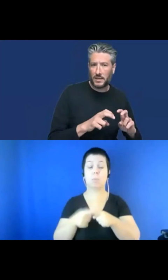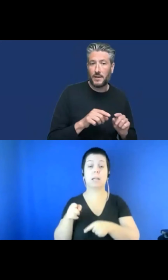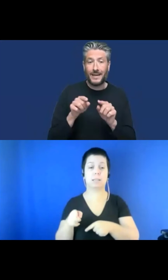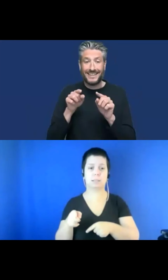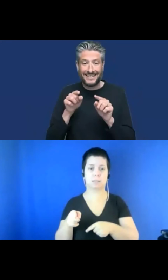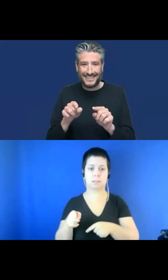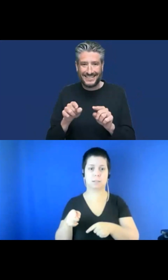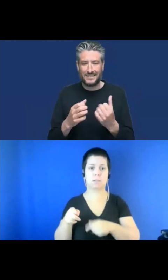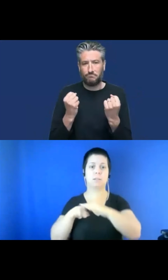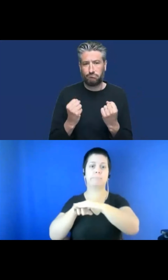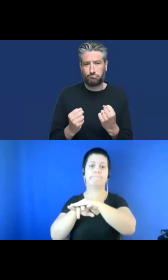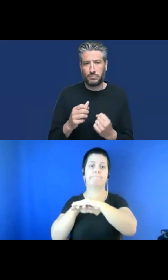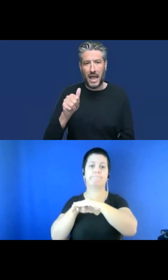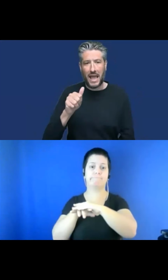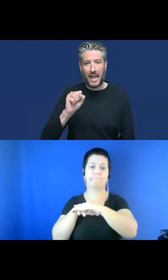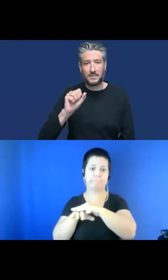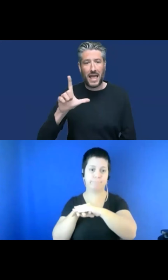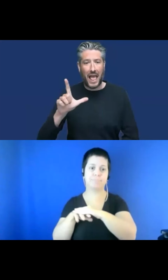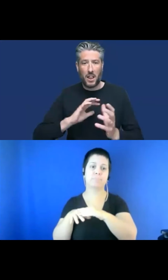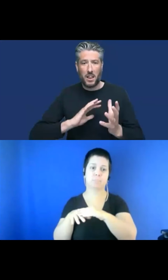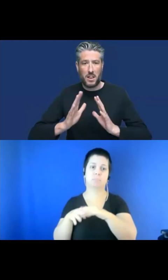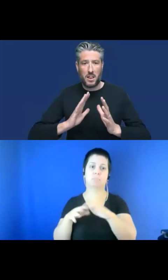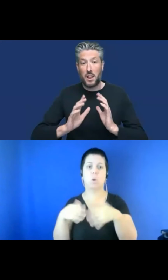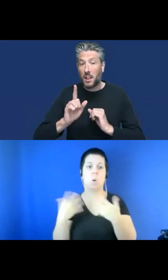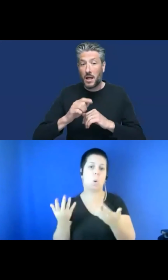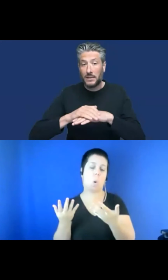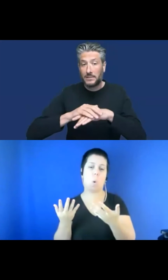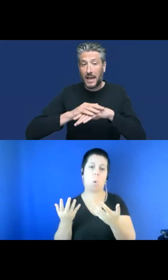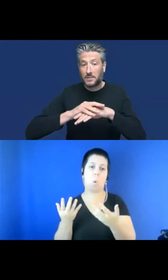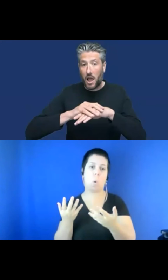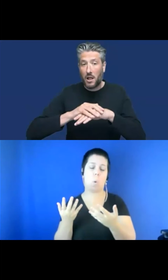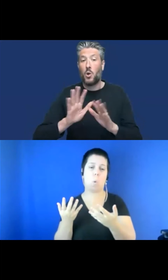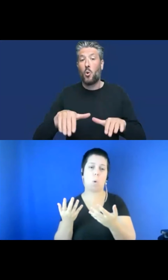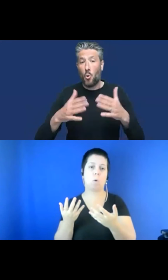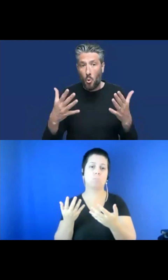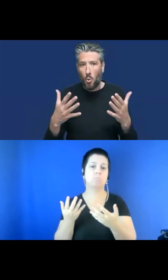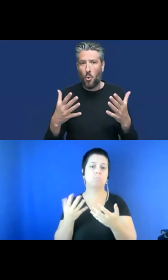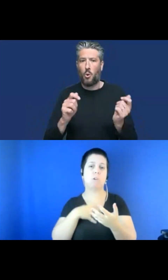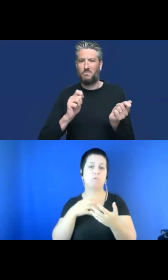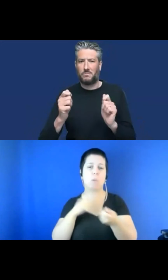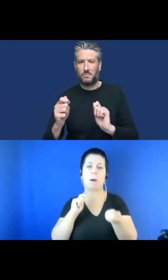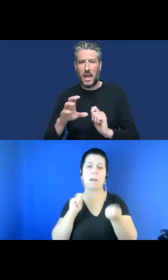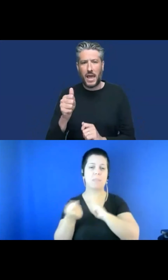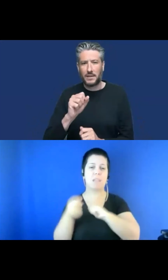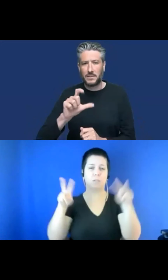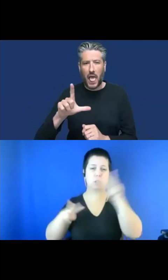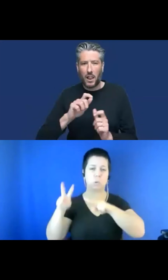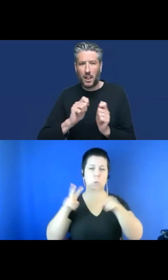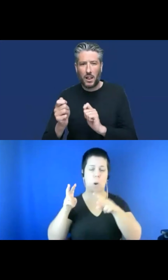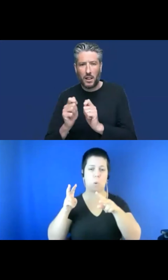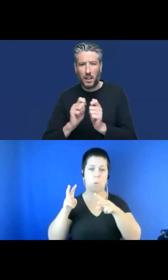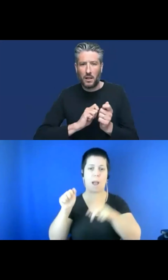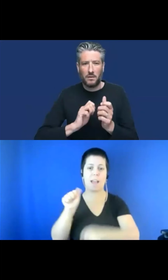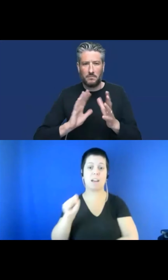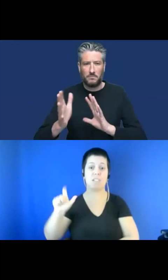American Sign Language or a form of modified visual American Sign Language. What is also very commendable about